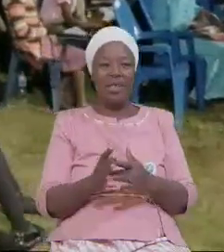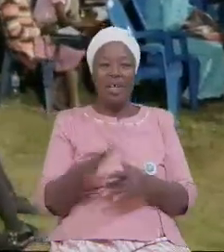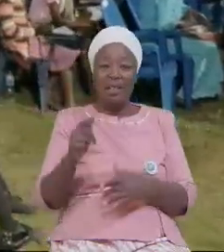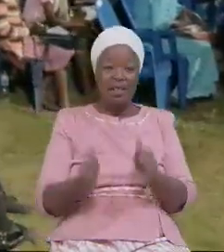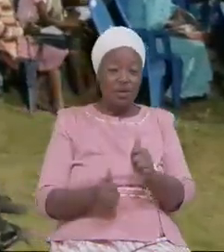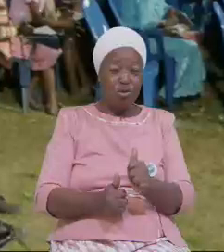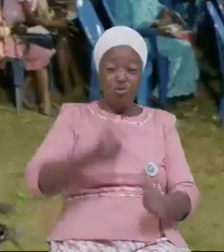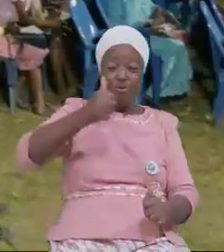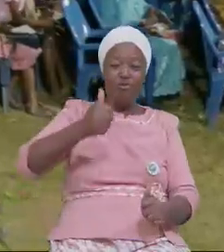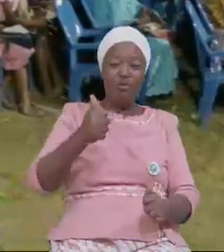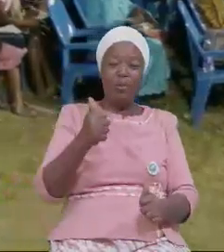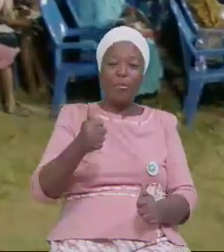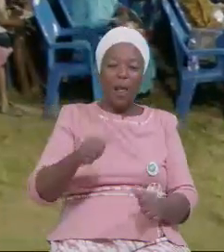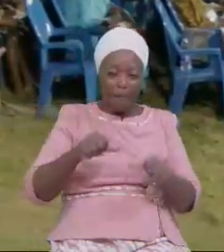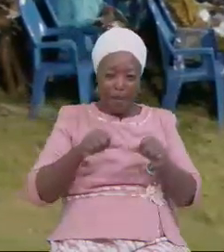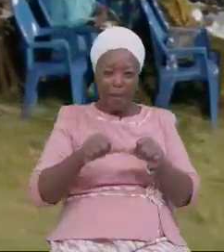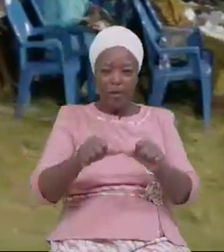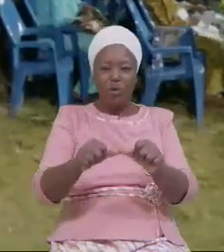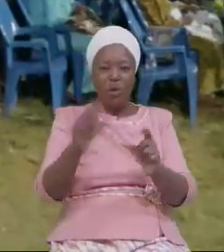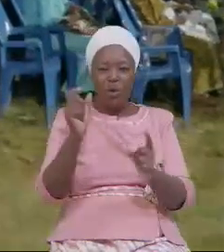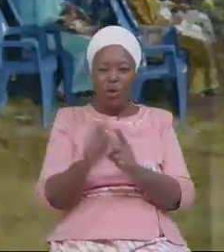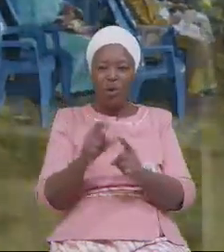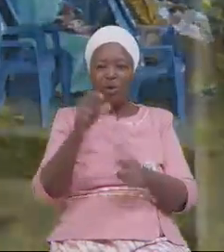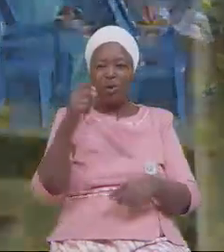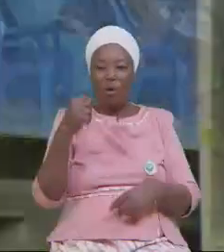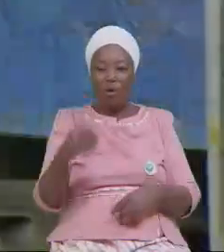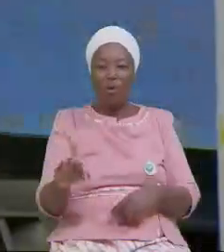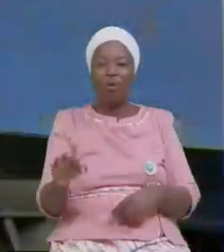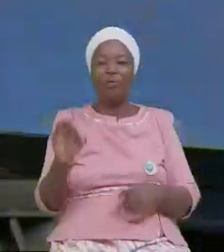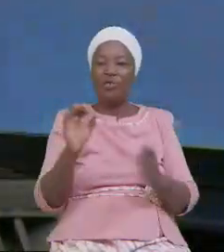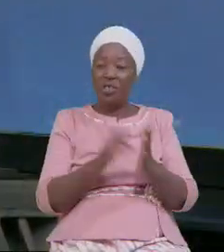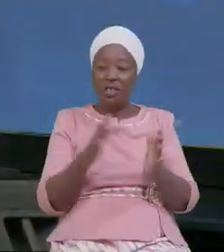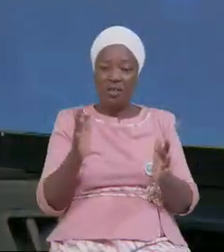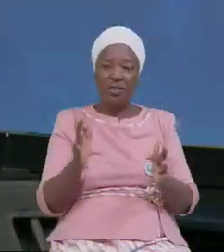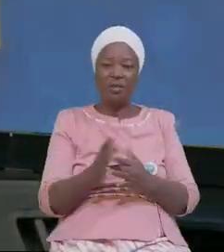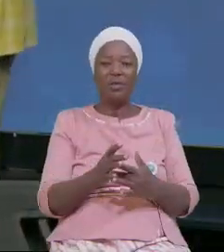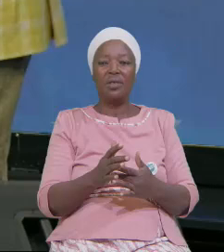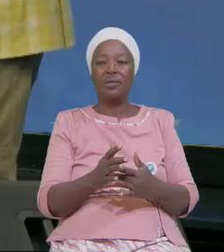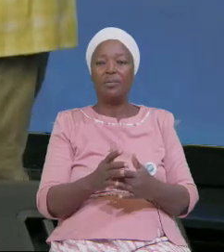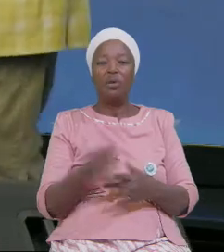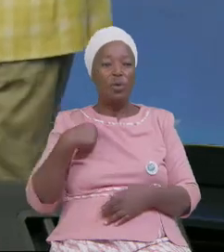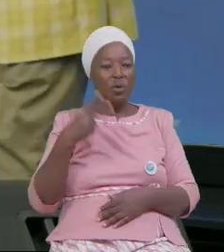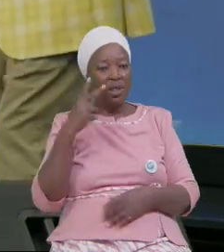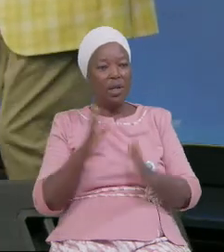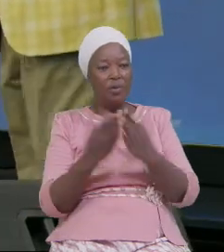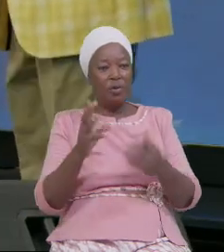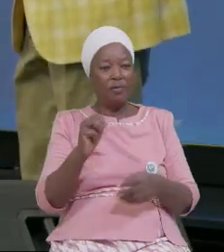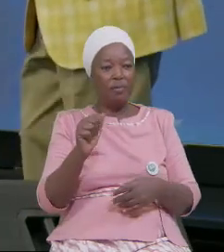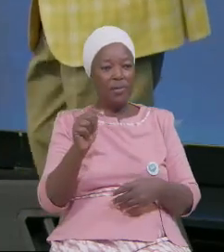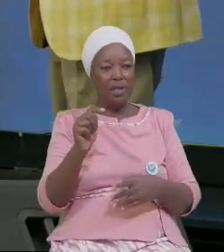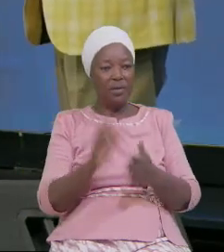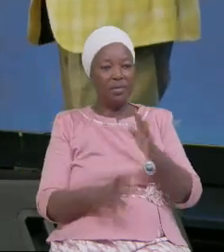sovereign perpetual word of Jesus. We're looking at Matthew chapter